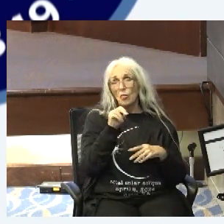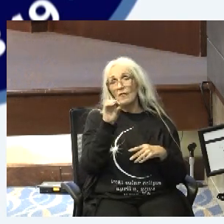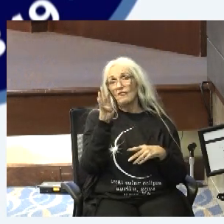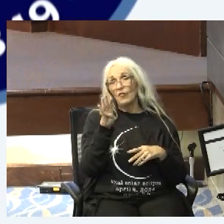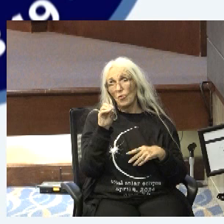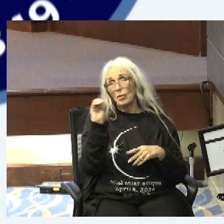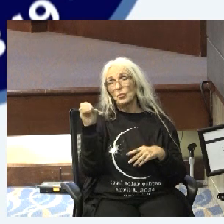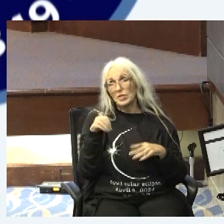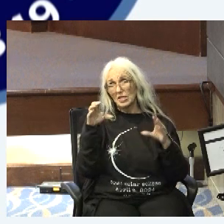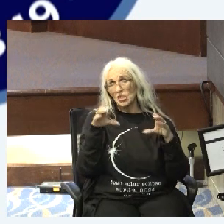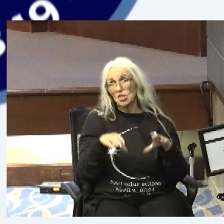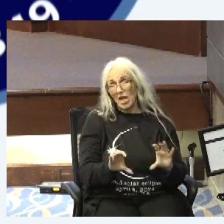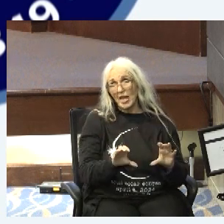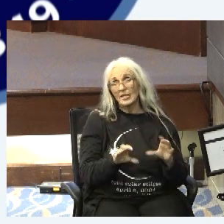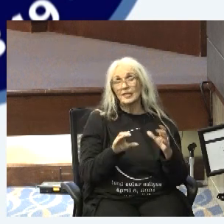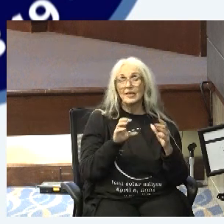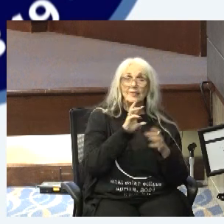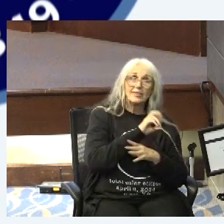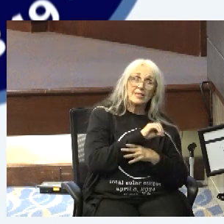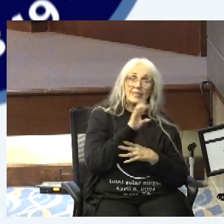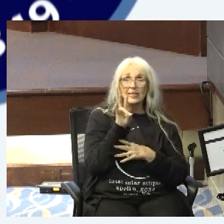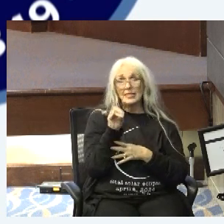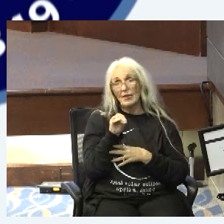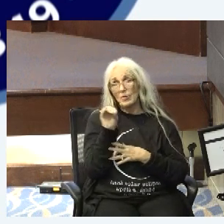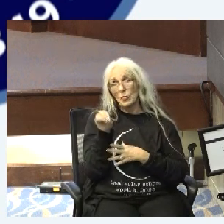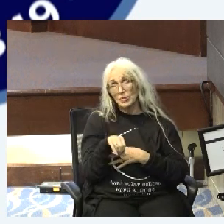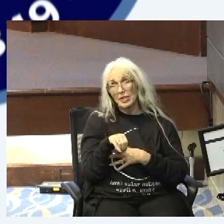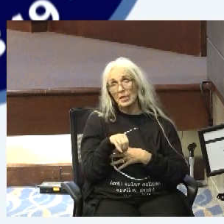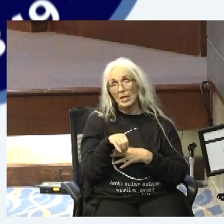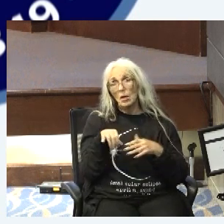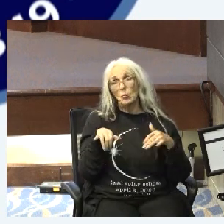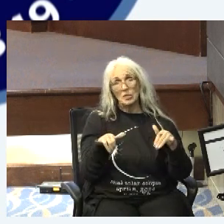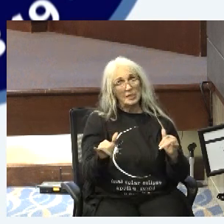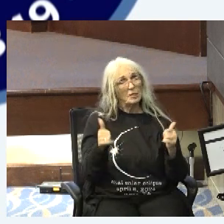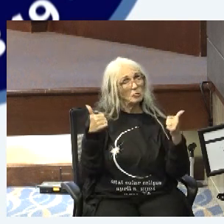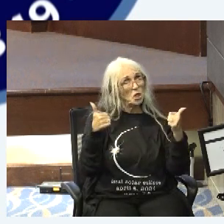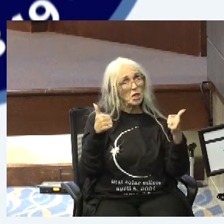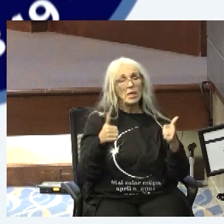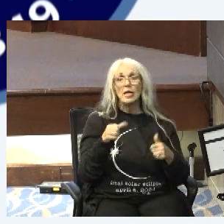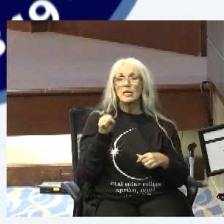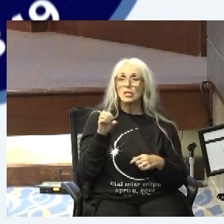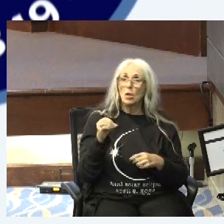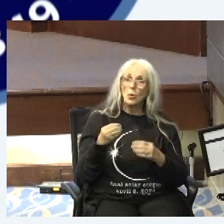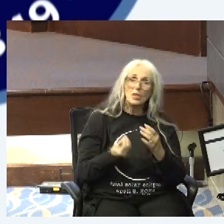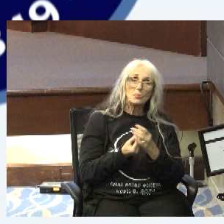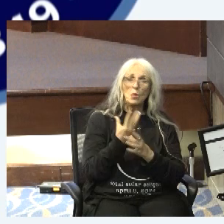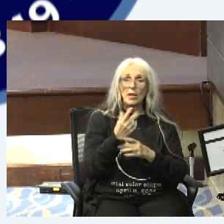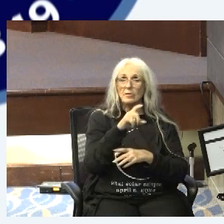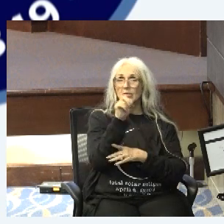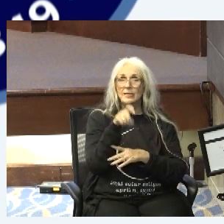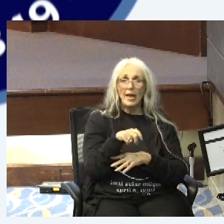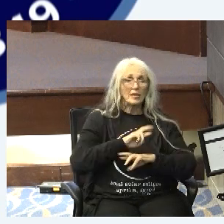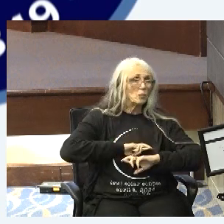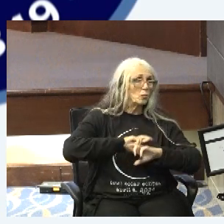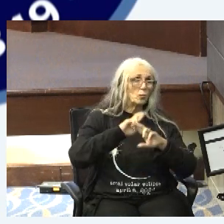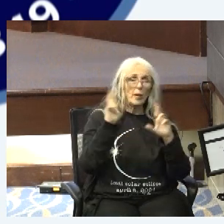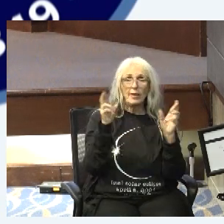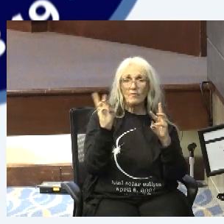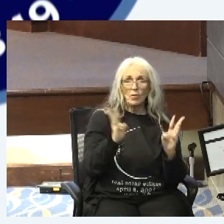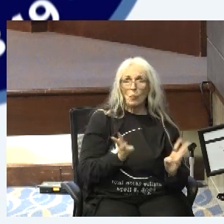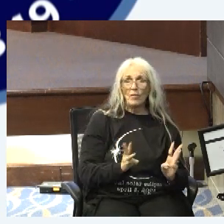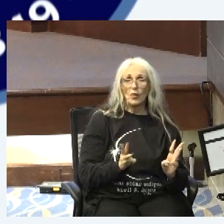chance, that 60-70% chance, we're gonna be all good. And so it's spring in Texas and we're ready for whatever the weather might